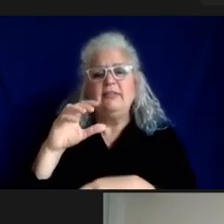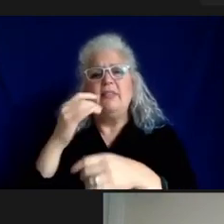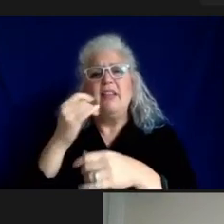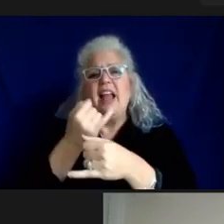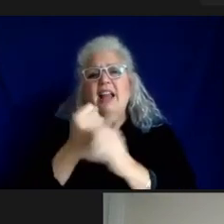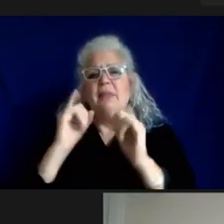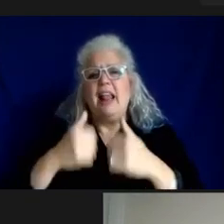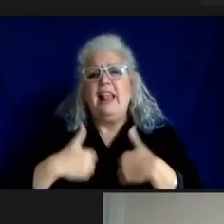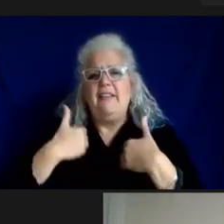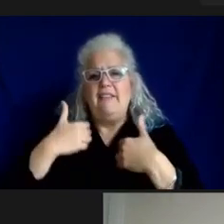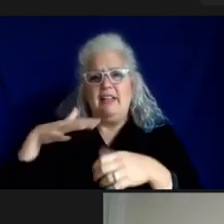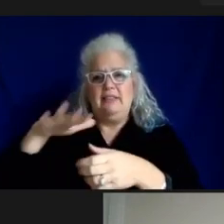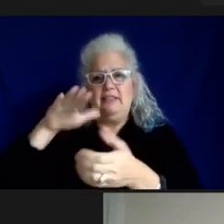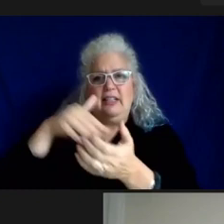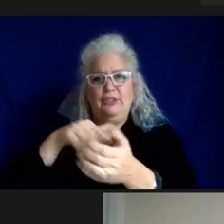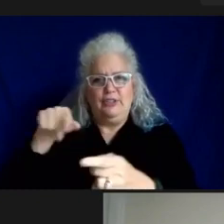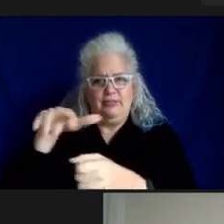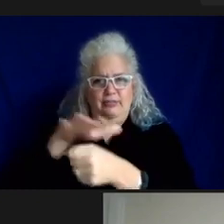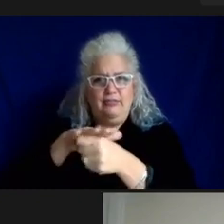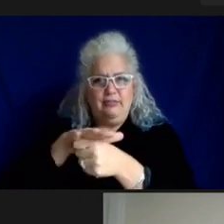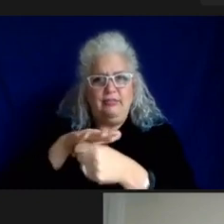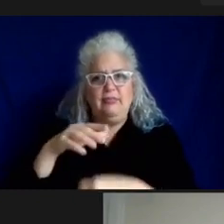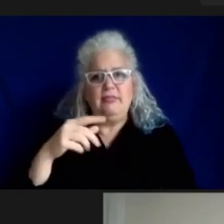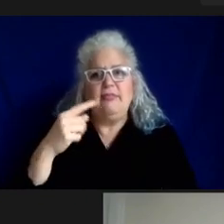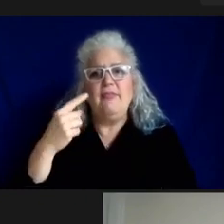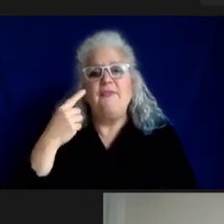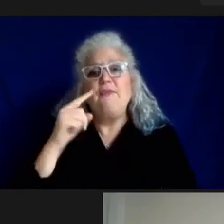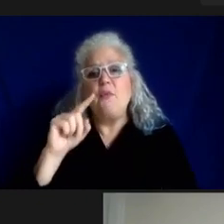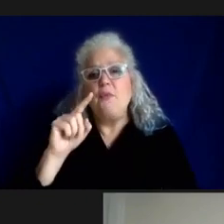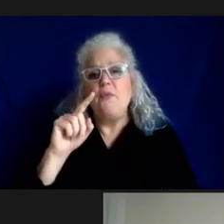Council on Developmental Disabilities.